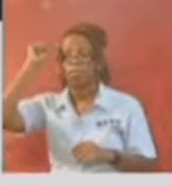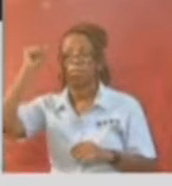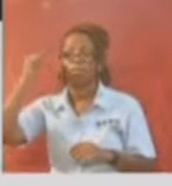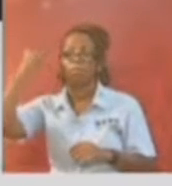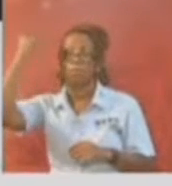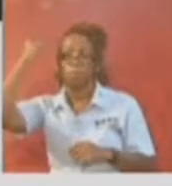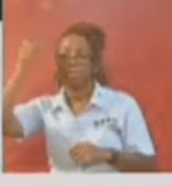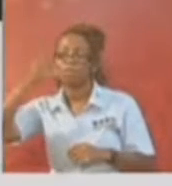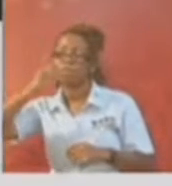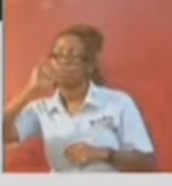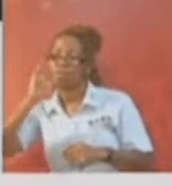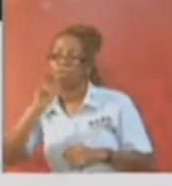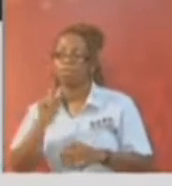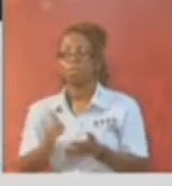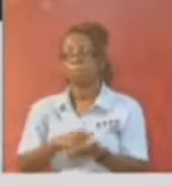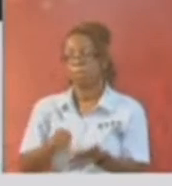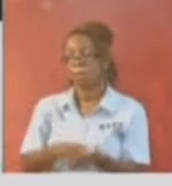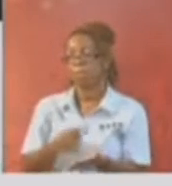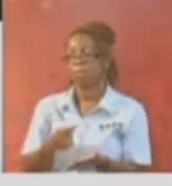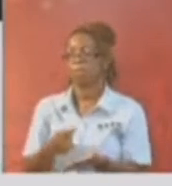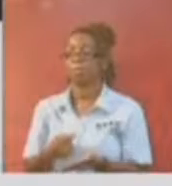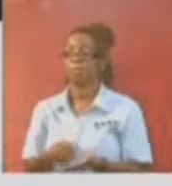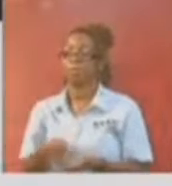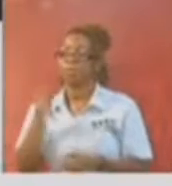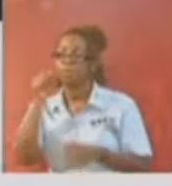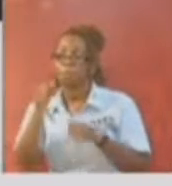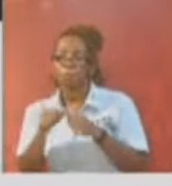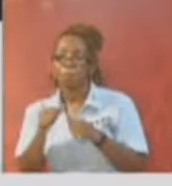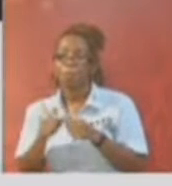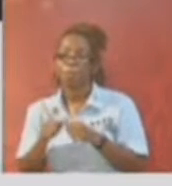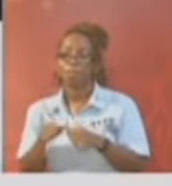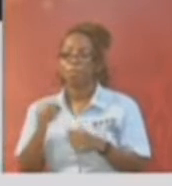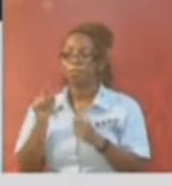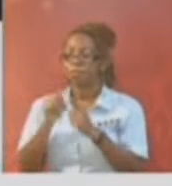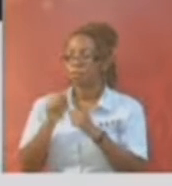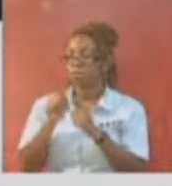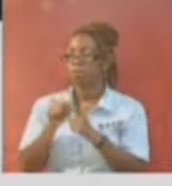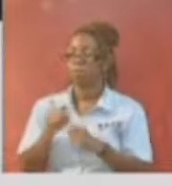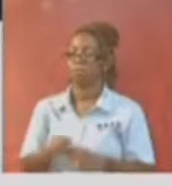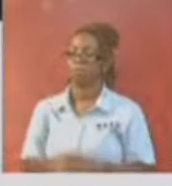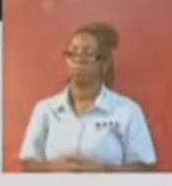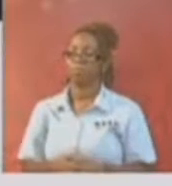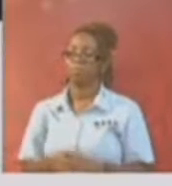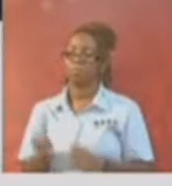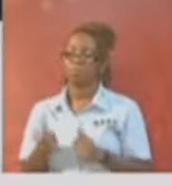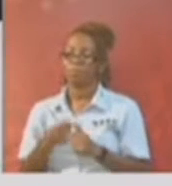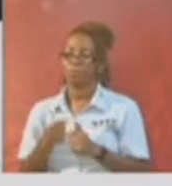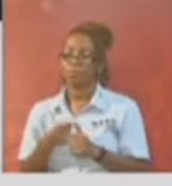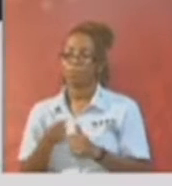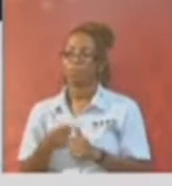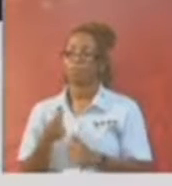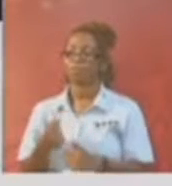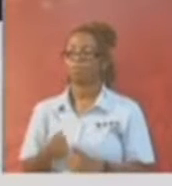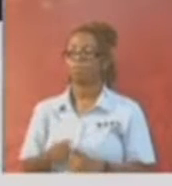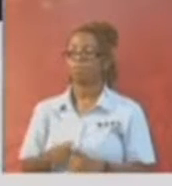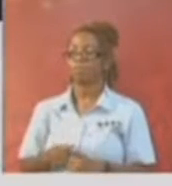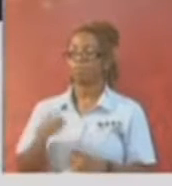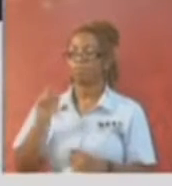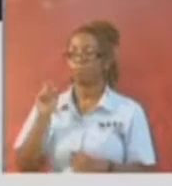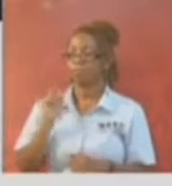Avoid alcoholic beverages when thirsty. Your thirst may cause you to consume the drink much faster than you